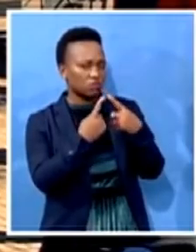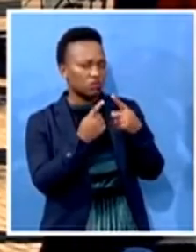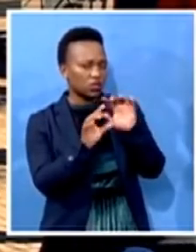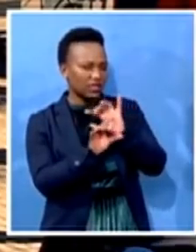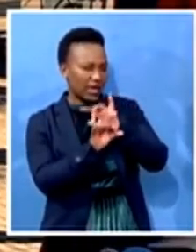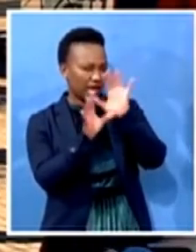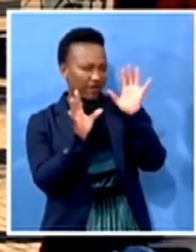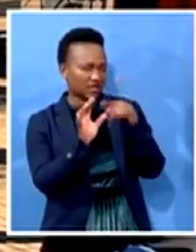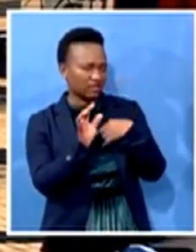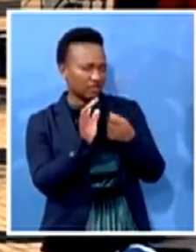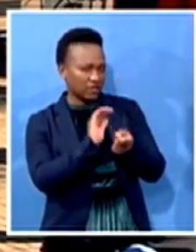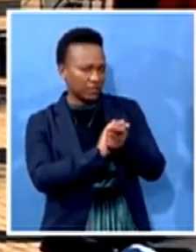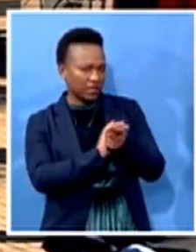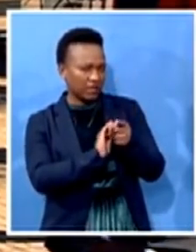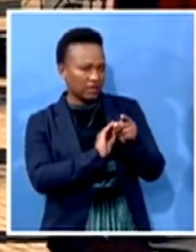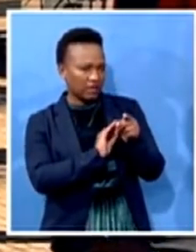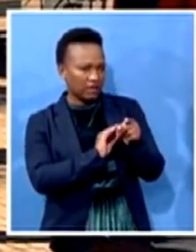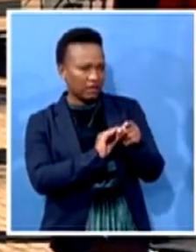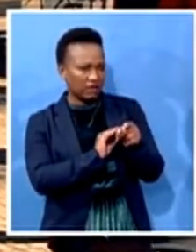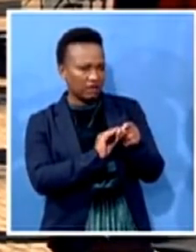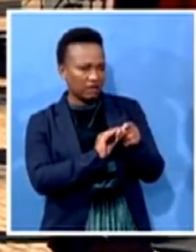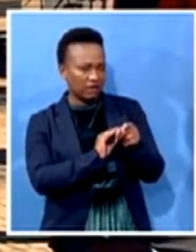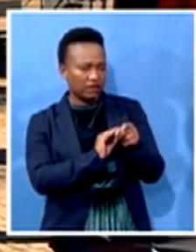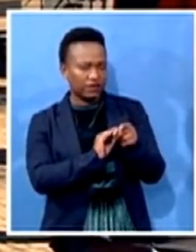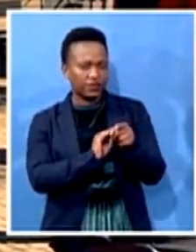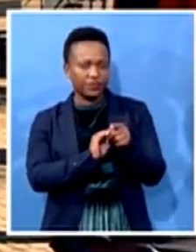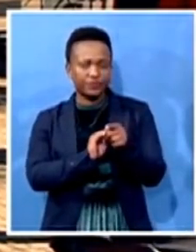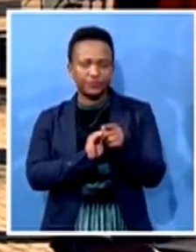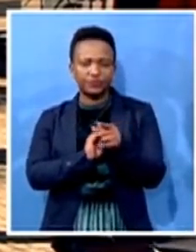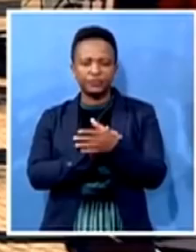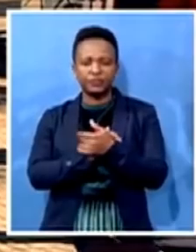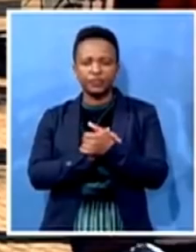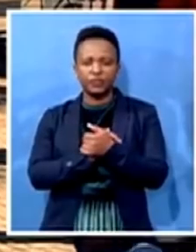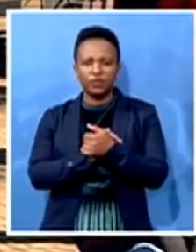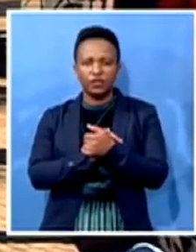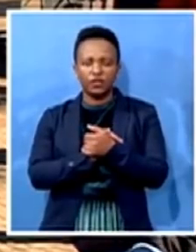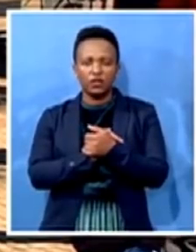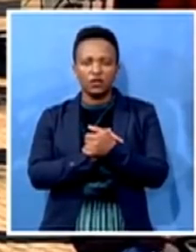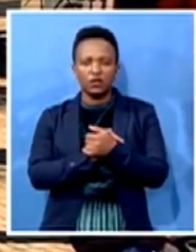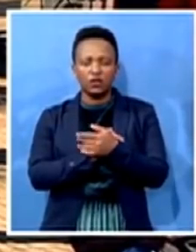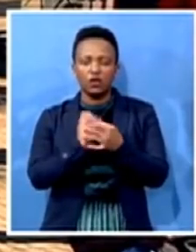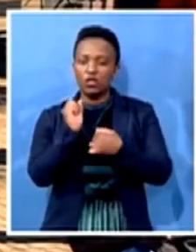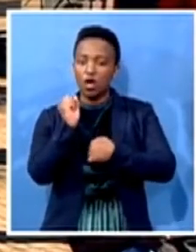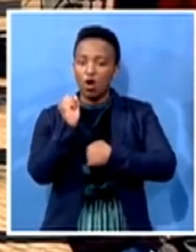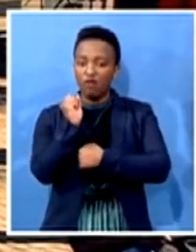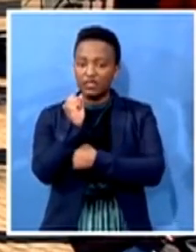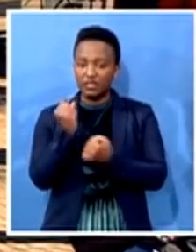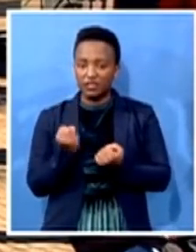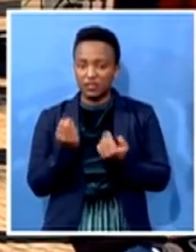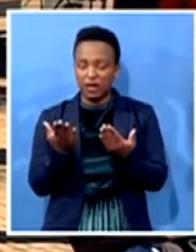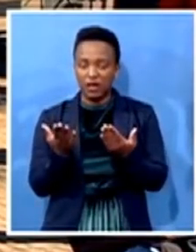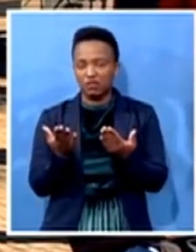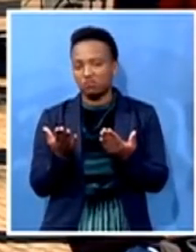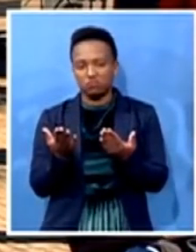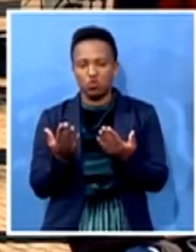No, there's no, at the moment, there's no oxygen supply. We're looking at various options that we can be able to